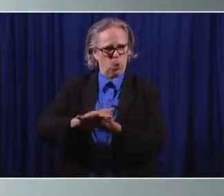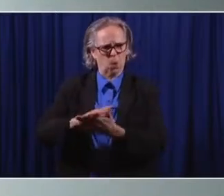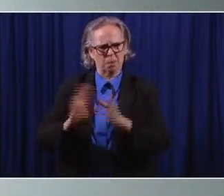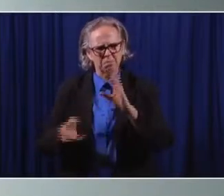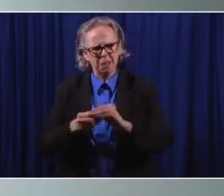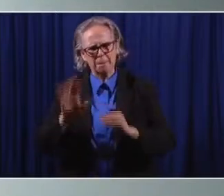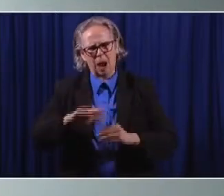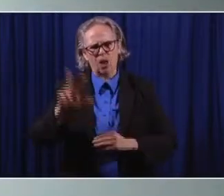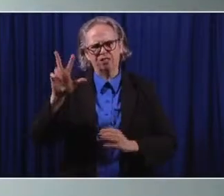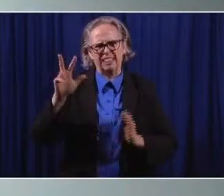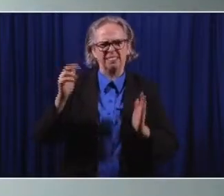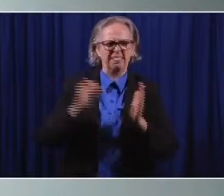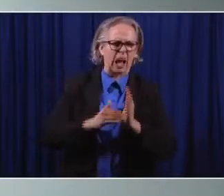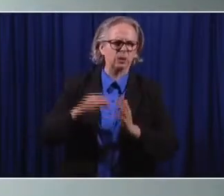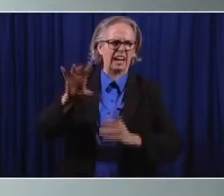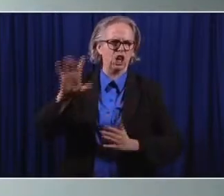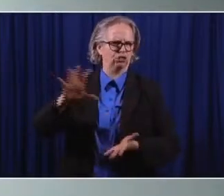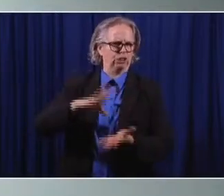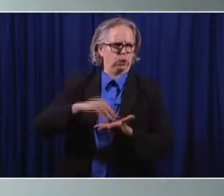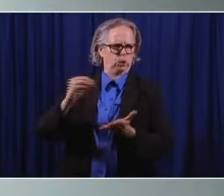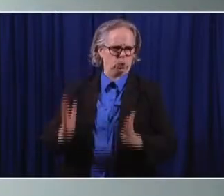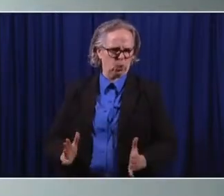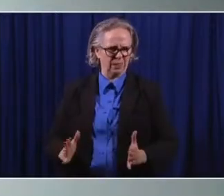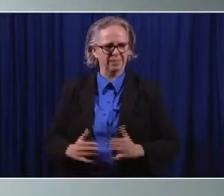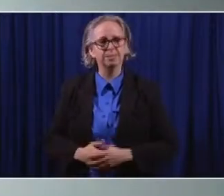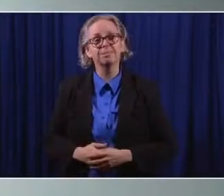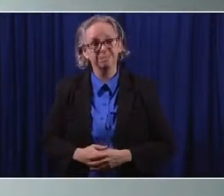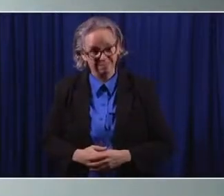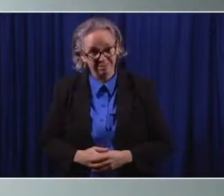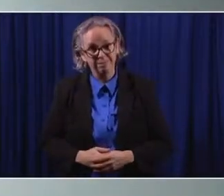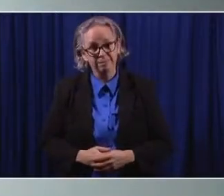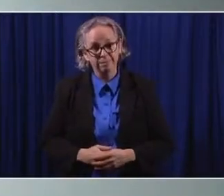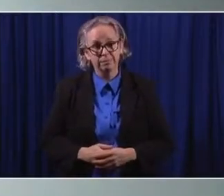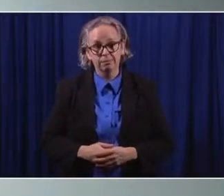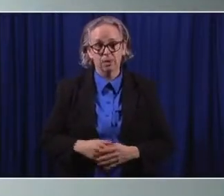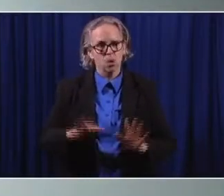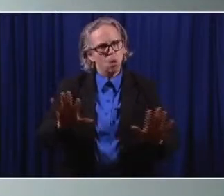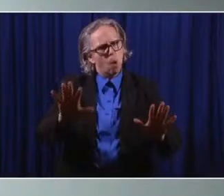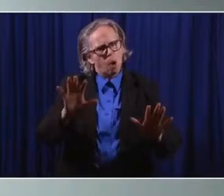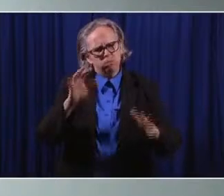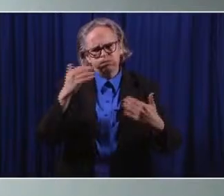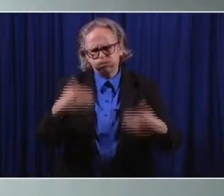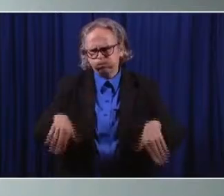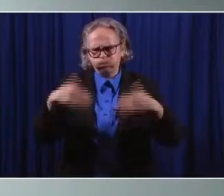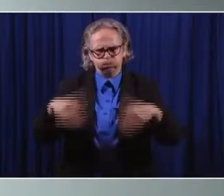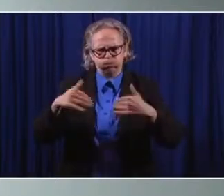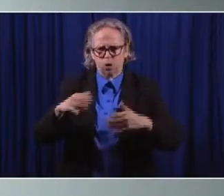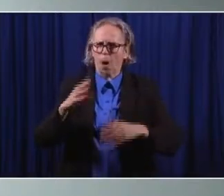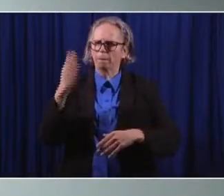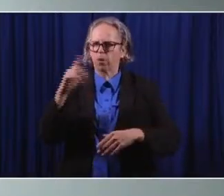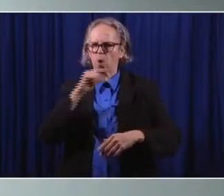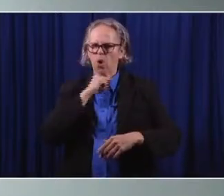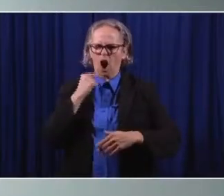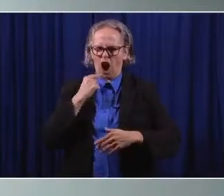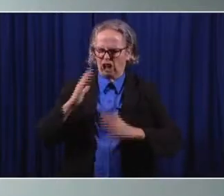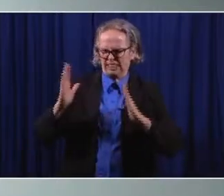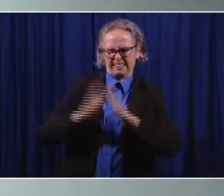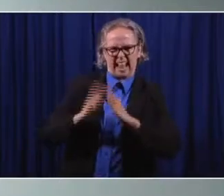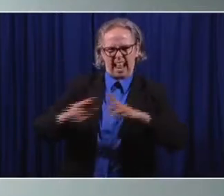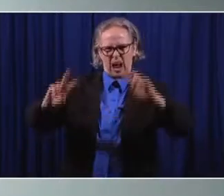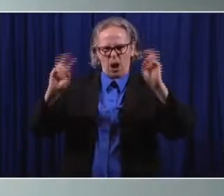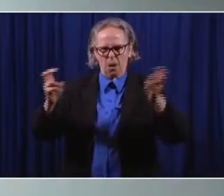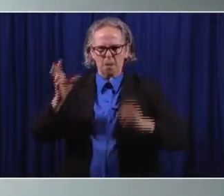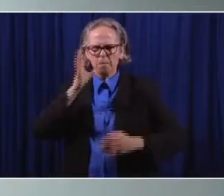students. We are a very hardworking blue-collar town. Our parents work hard.